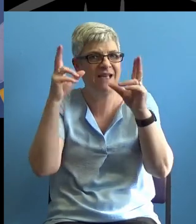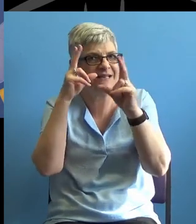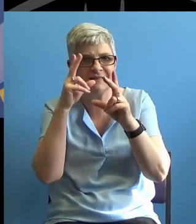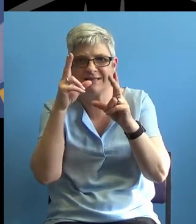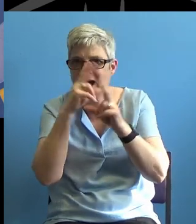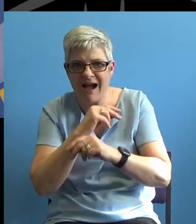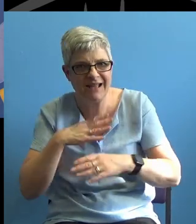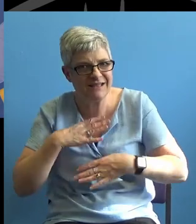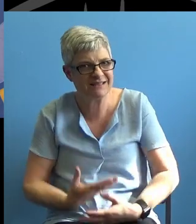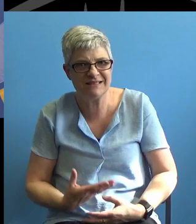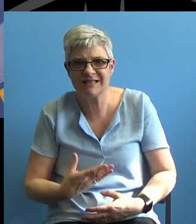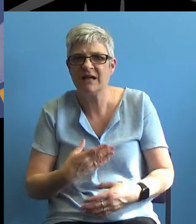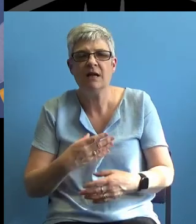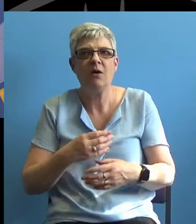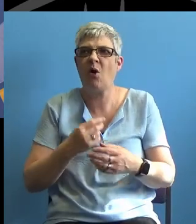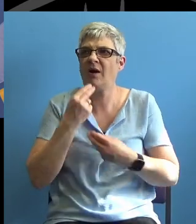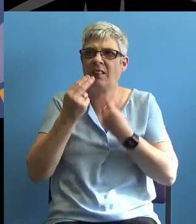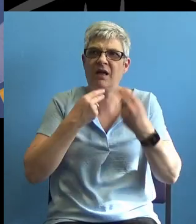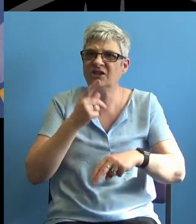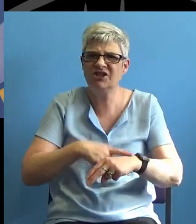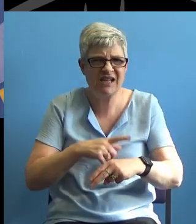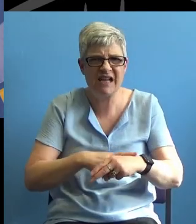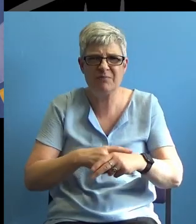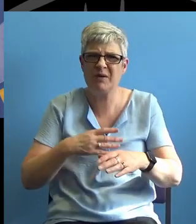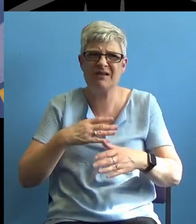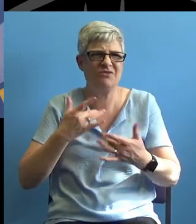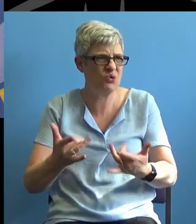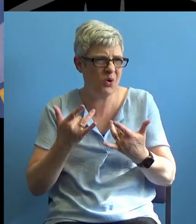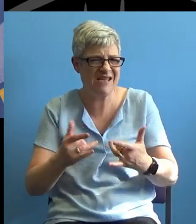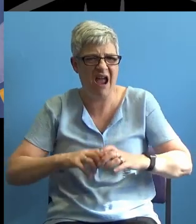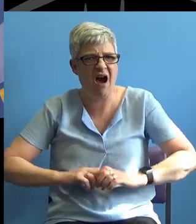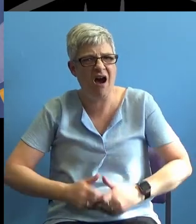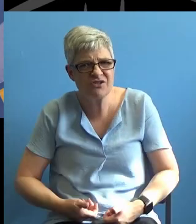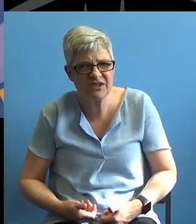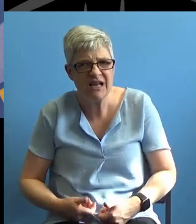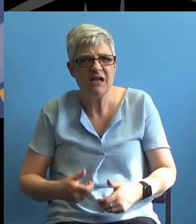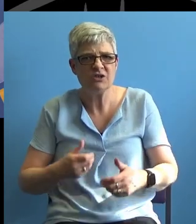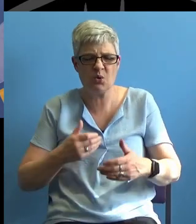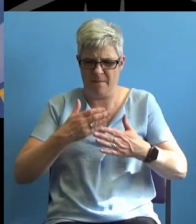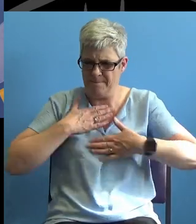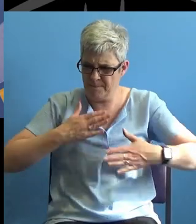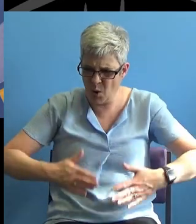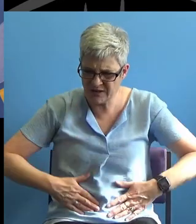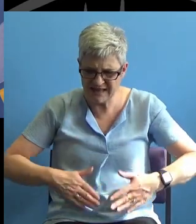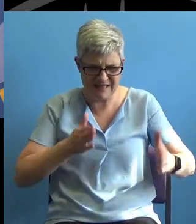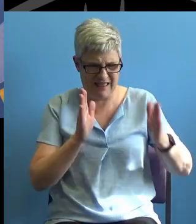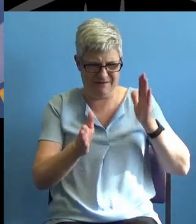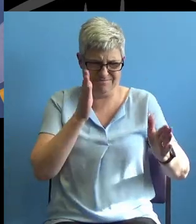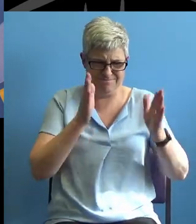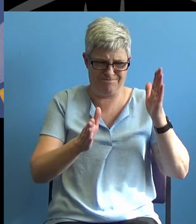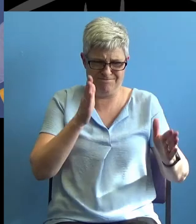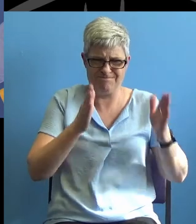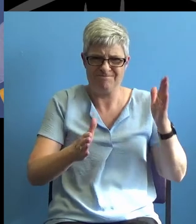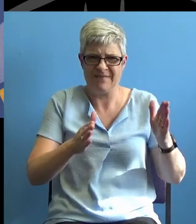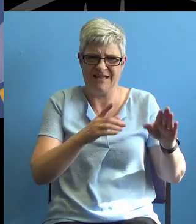it should be lunchtime, but you're not hungry yet. And so our bodies are kind of caught between these two time